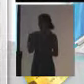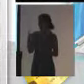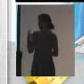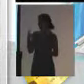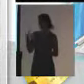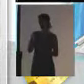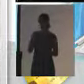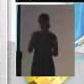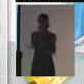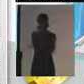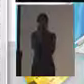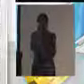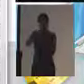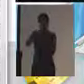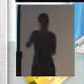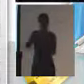each of the positions: